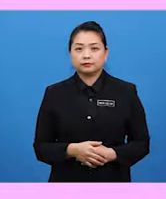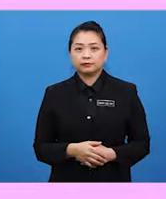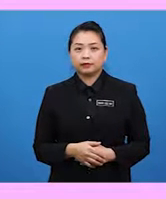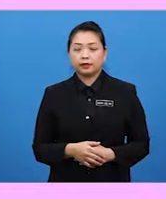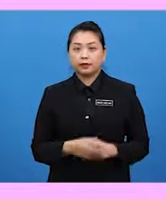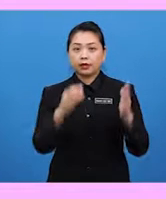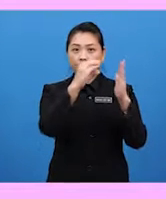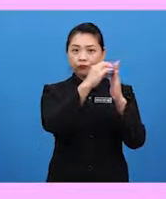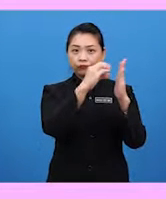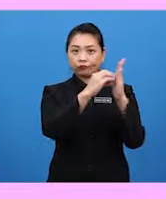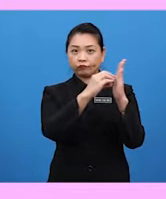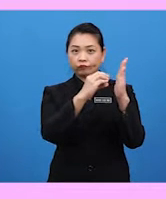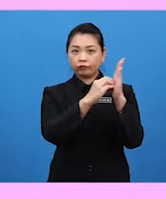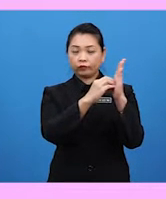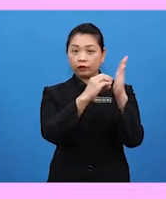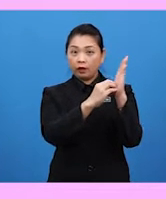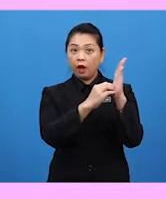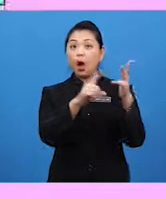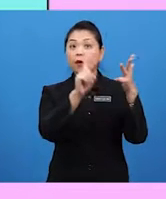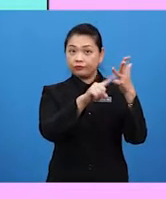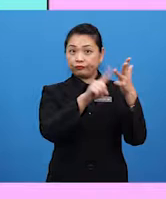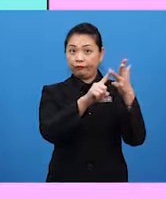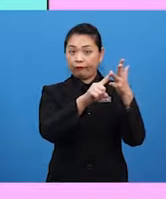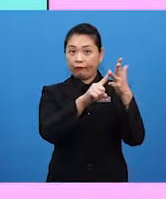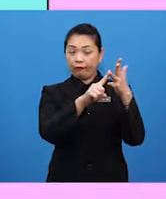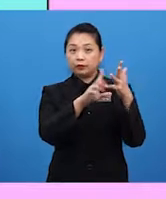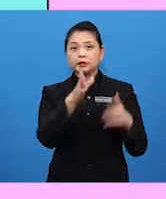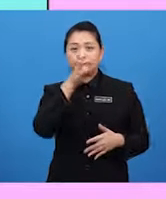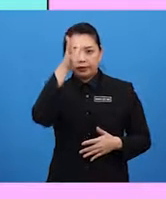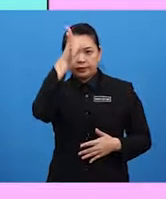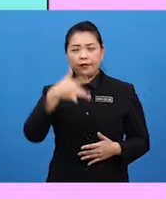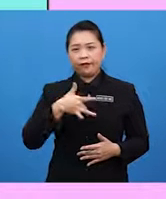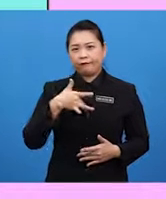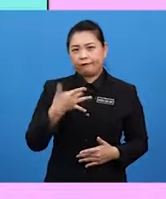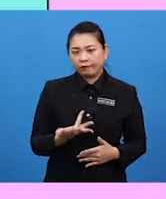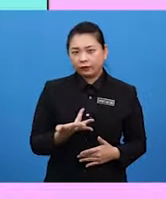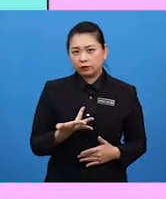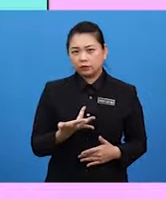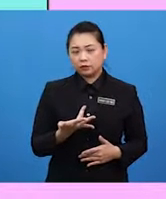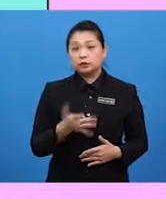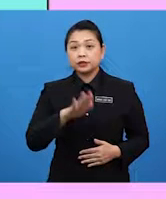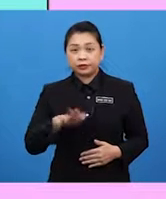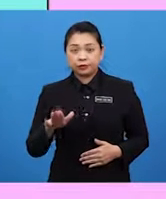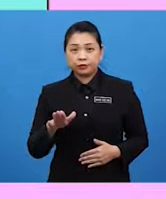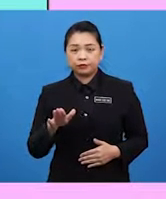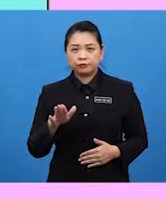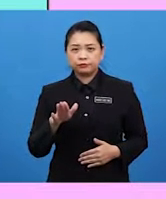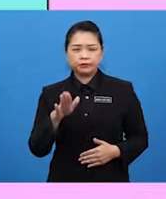In stanza 4, the parent feels as if the child is a stranger to him, like a new